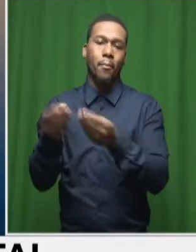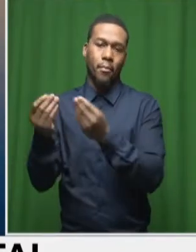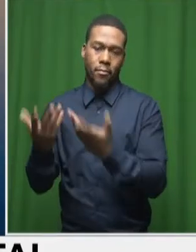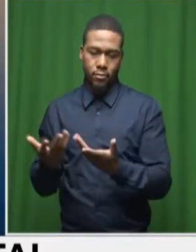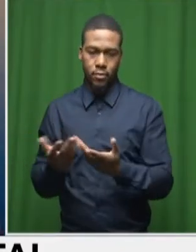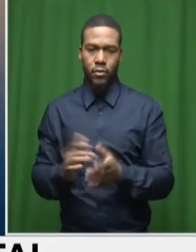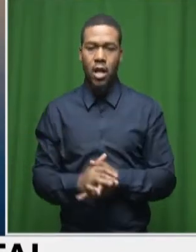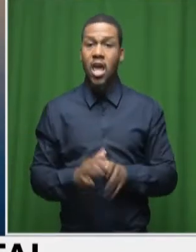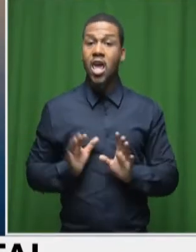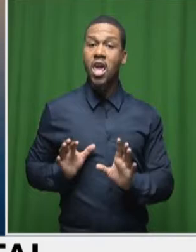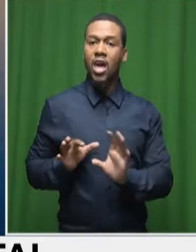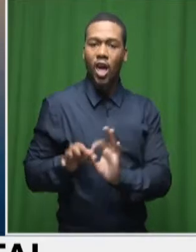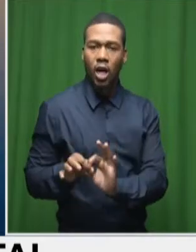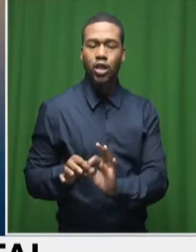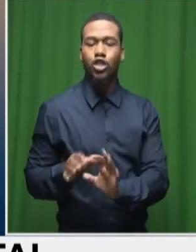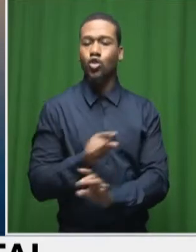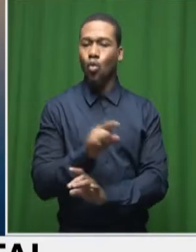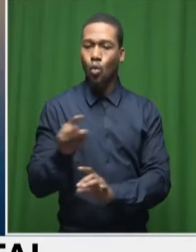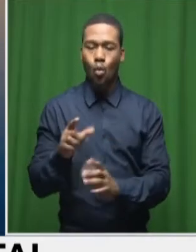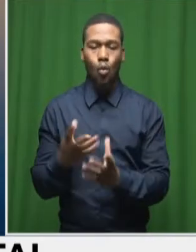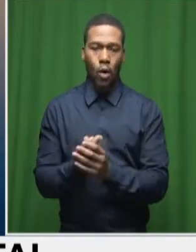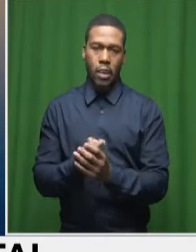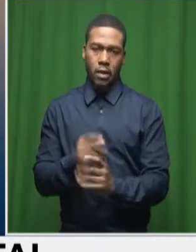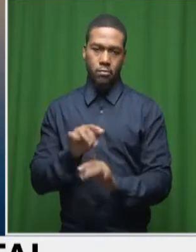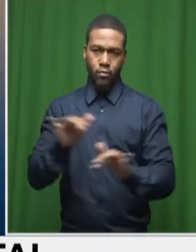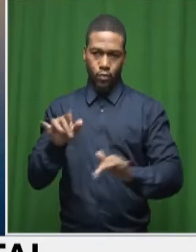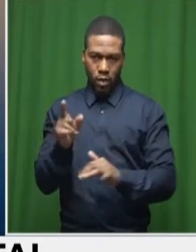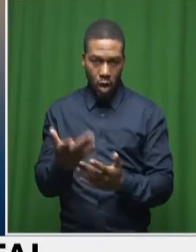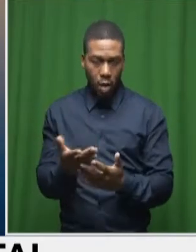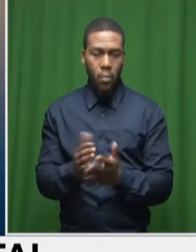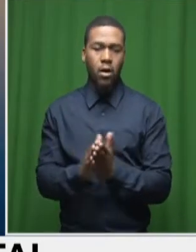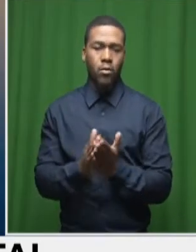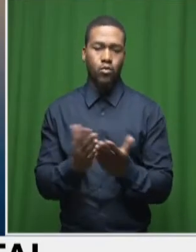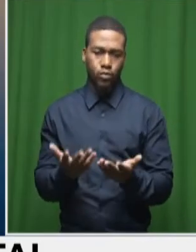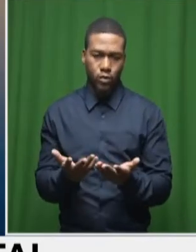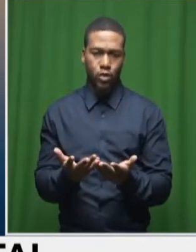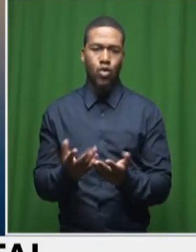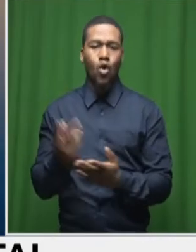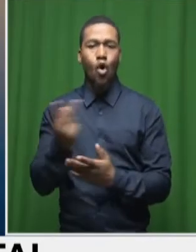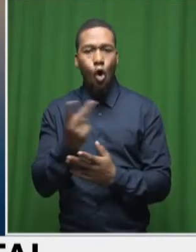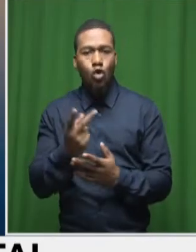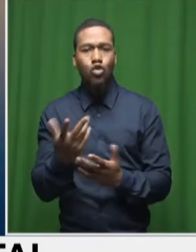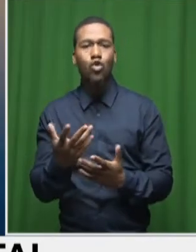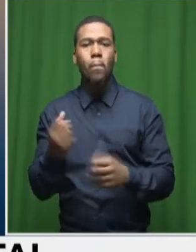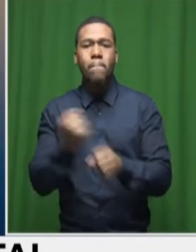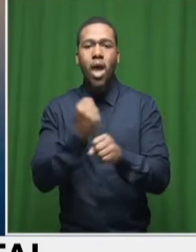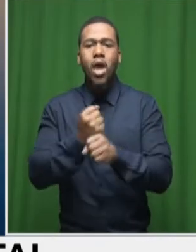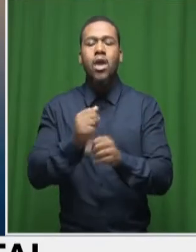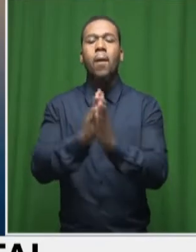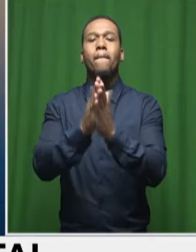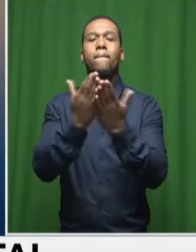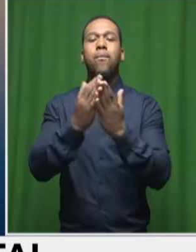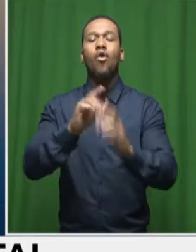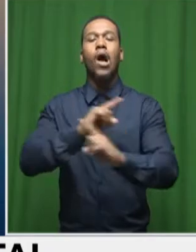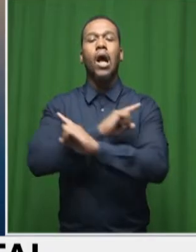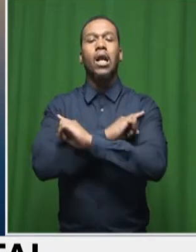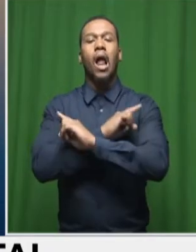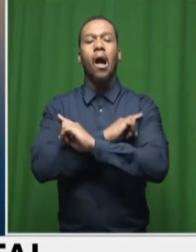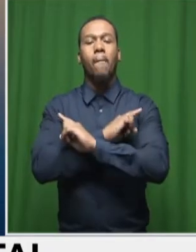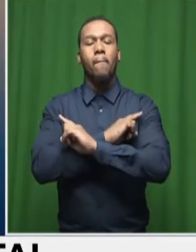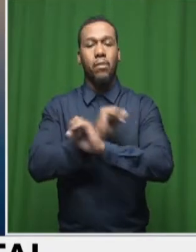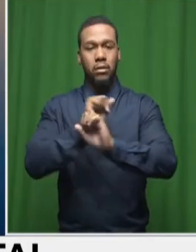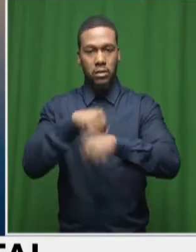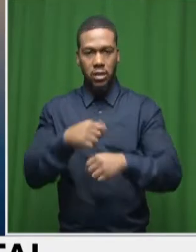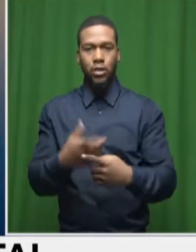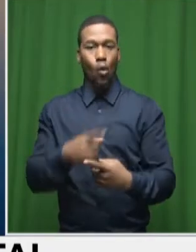your audience, not only in terms of the books, but also being able to create something called the book club, where you were able to engage, share